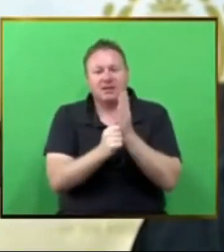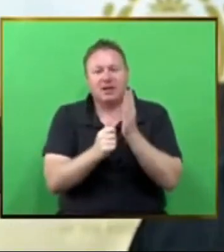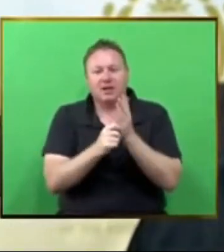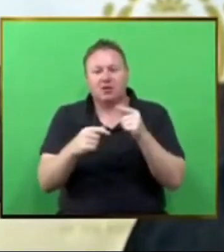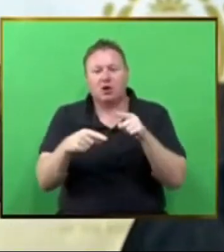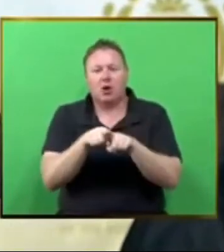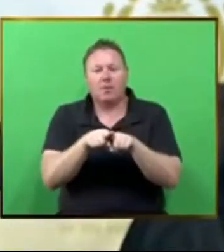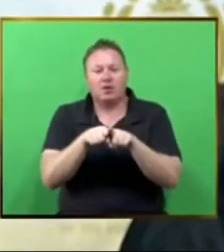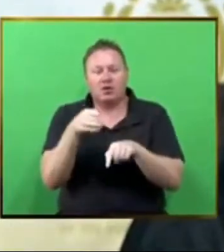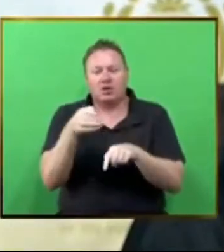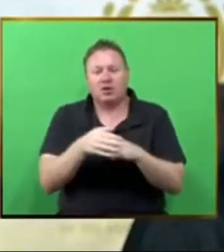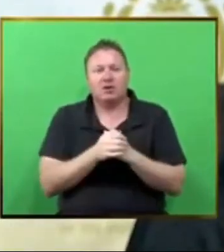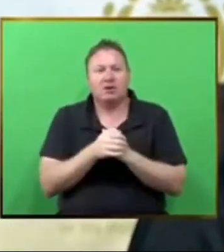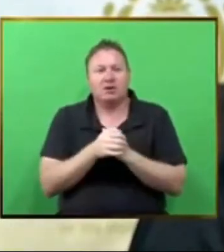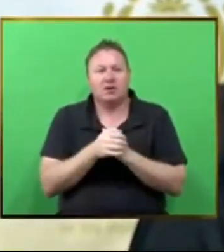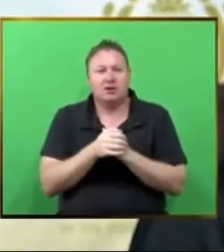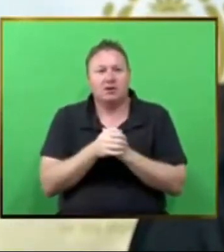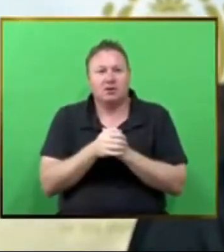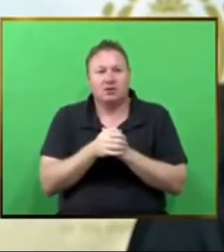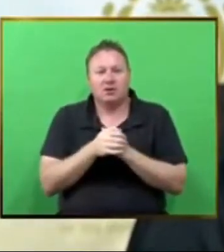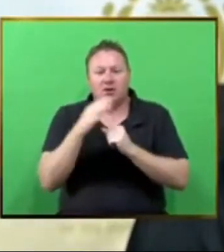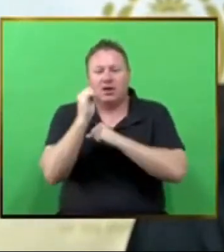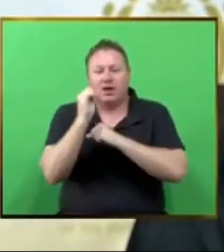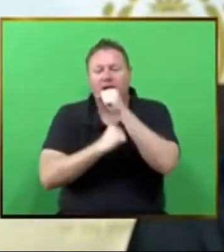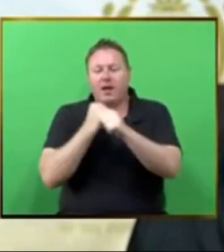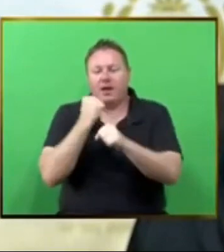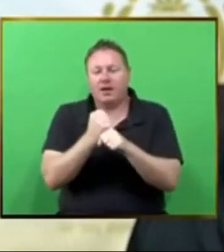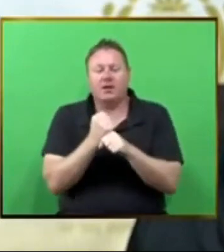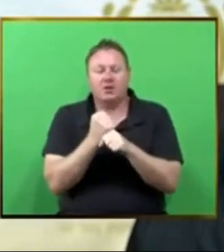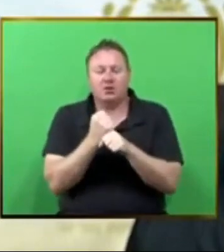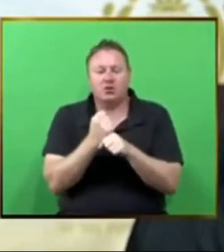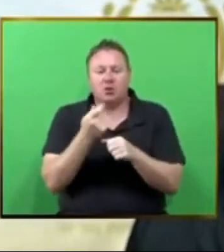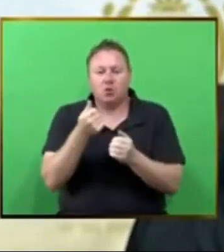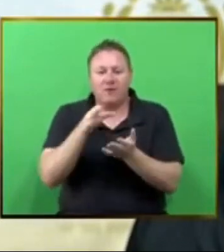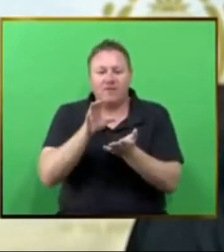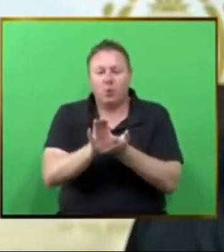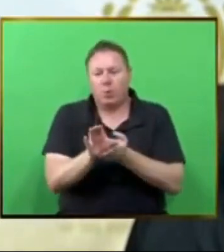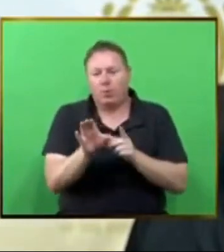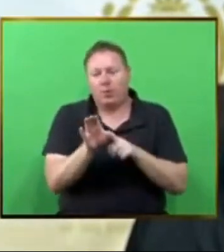corporations with an annual revenue exceeding